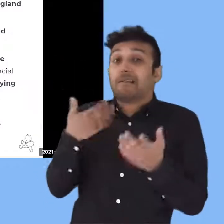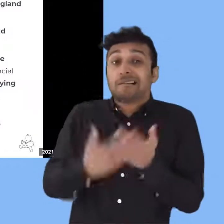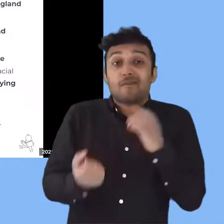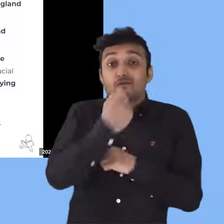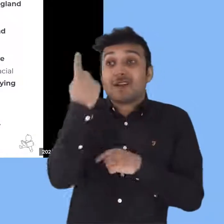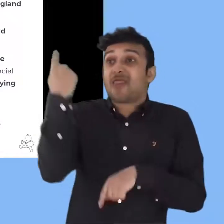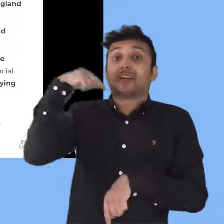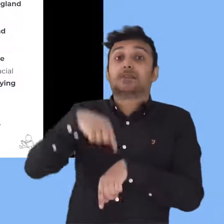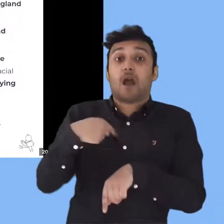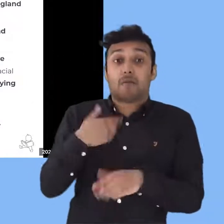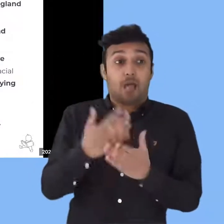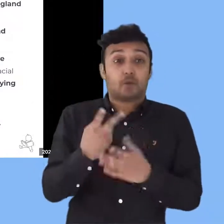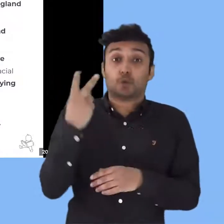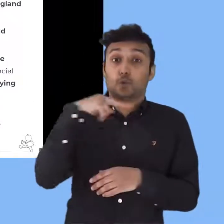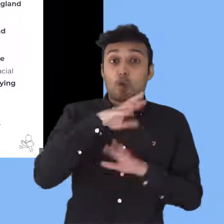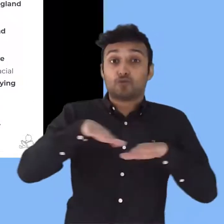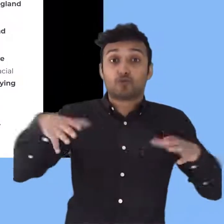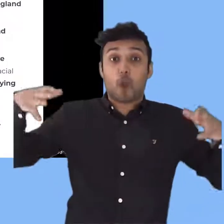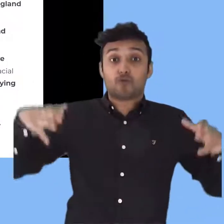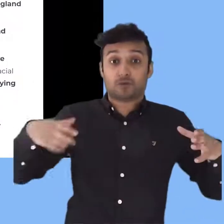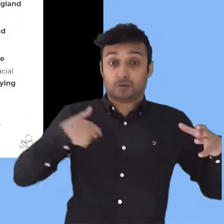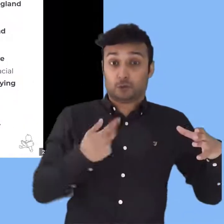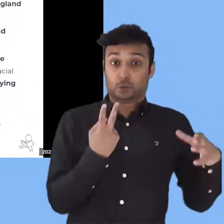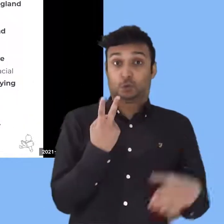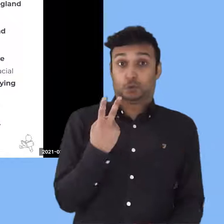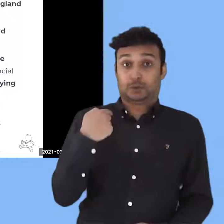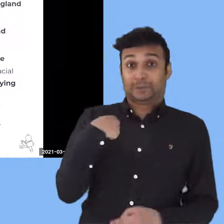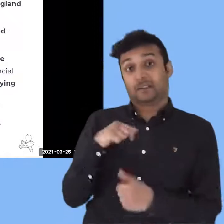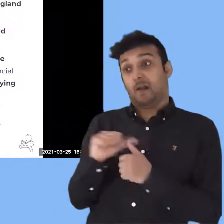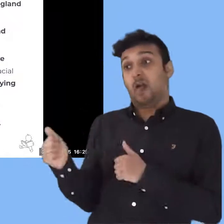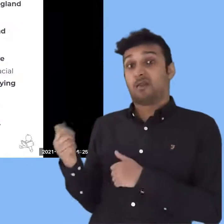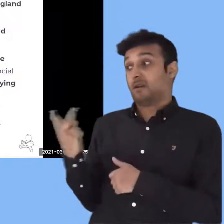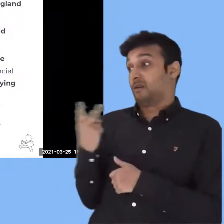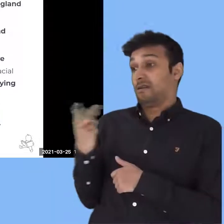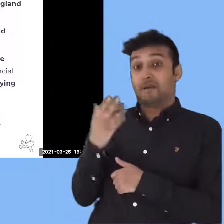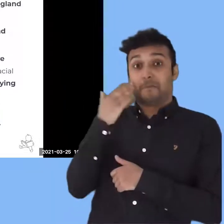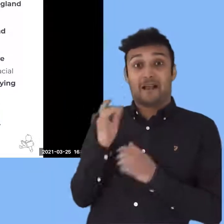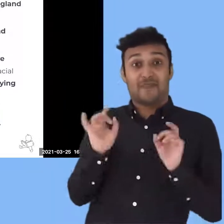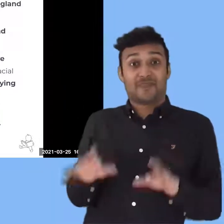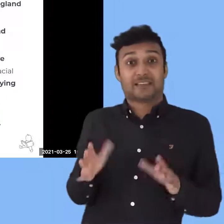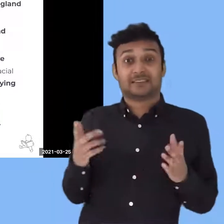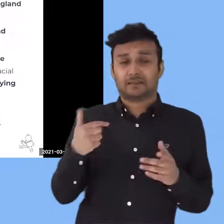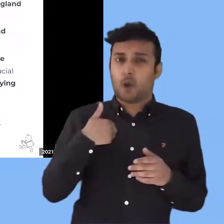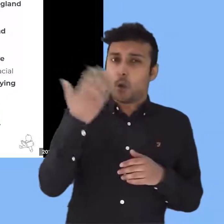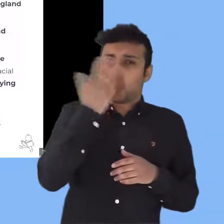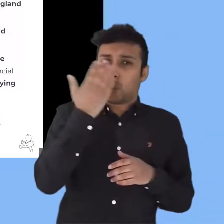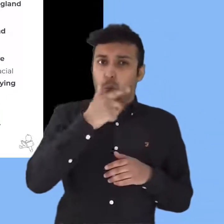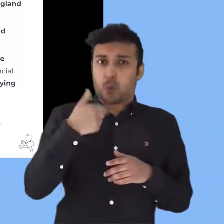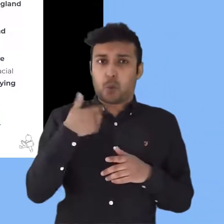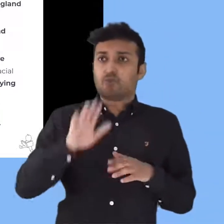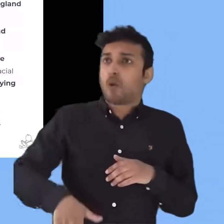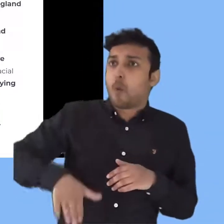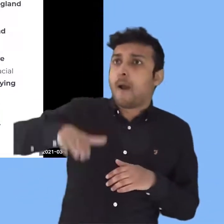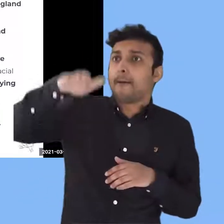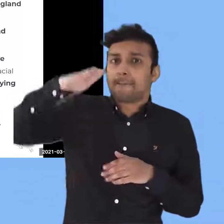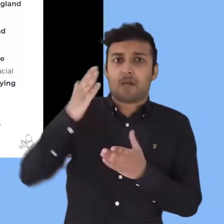2 out of 200 Black children, and my school experience was very much structured by racial experiences. It's something that I